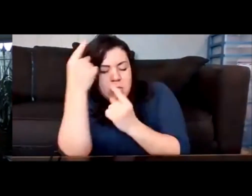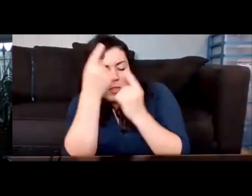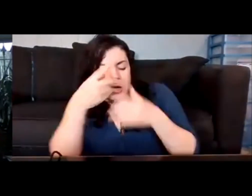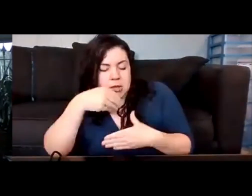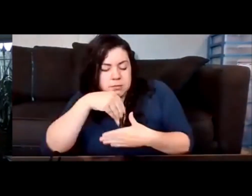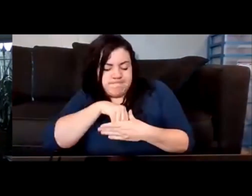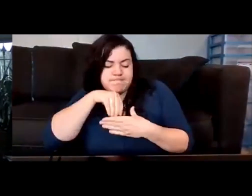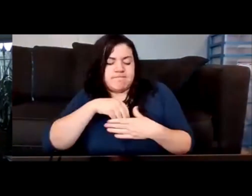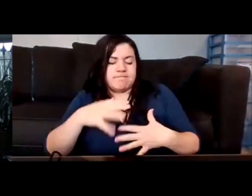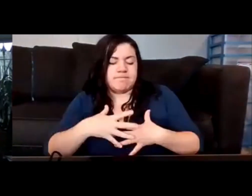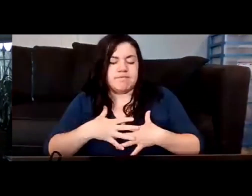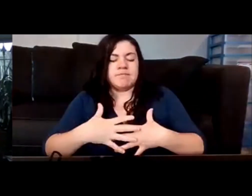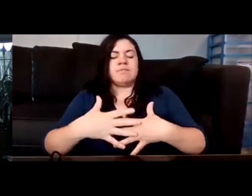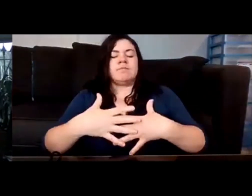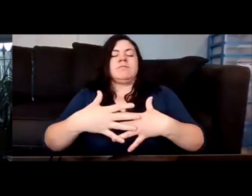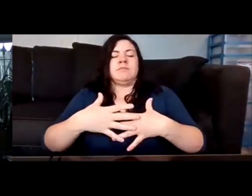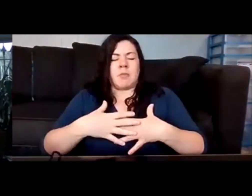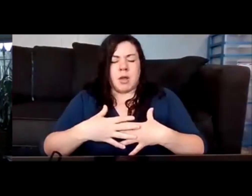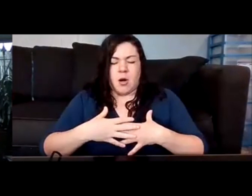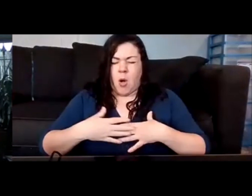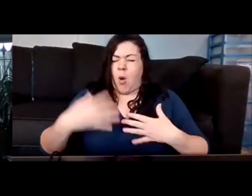this beautiful process